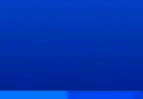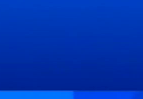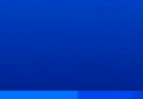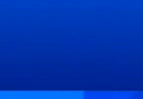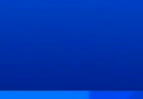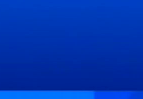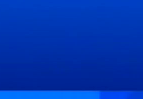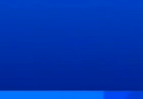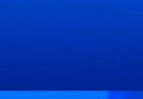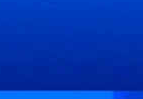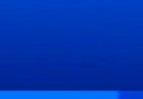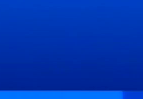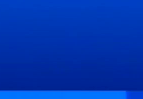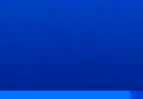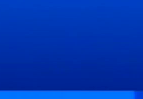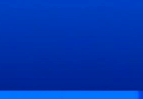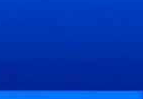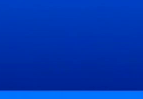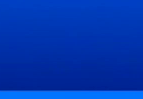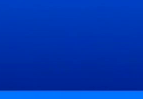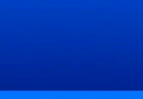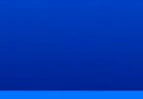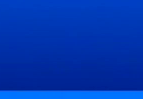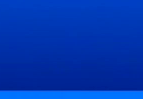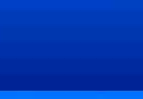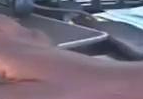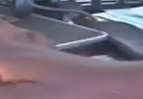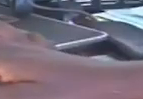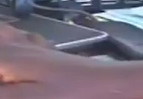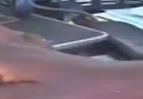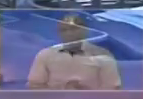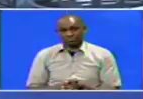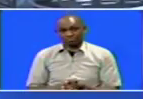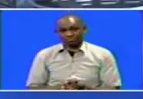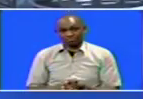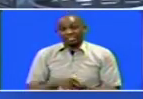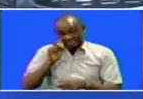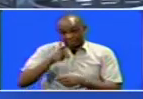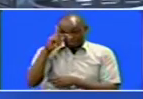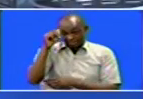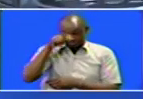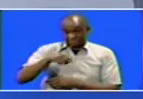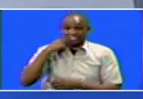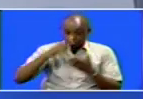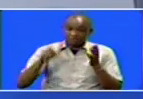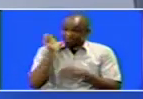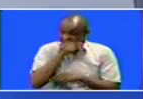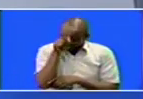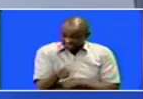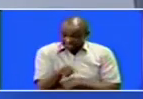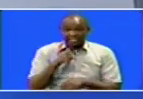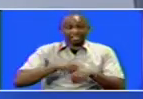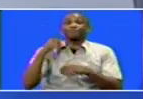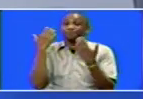from 2nd December to 31st December 2016. Once KPMG concludes the process, it will